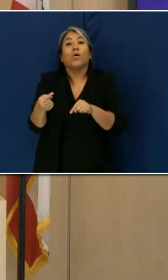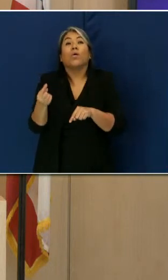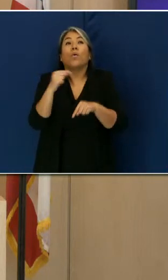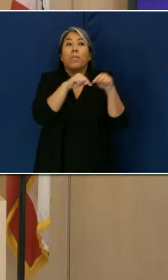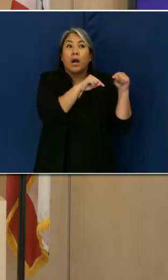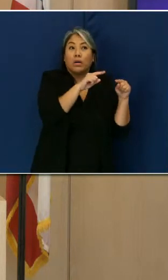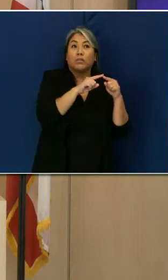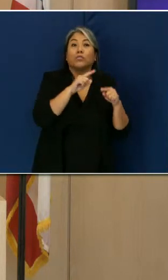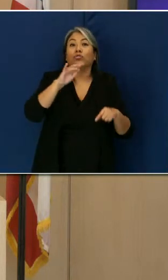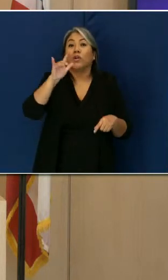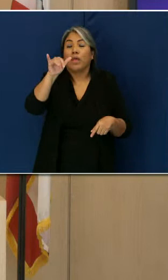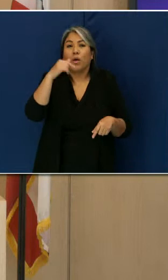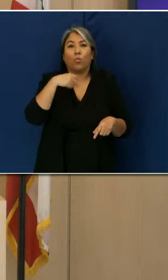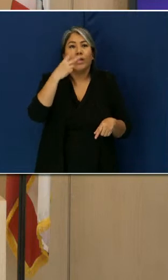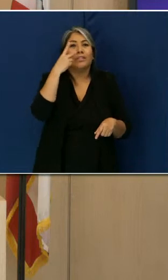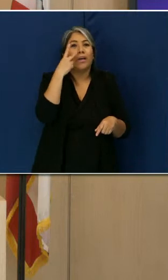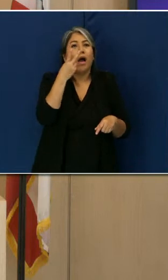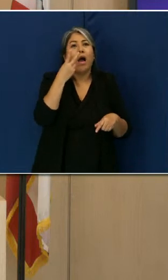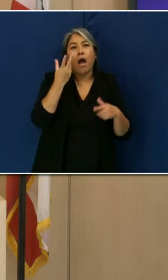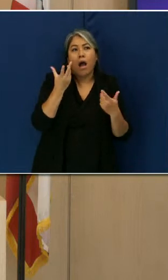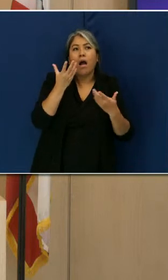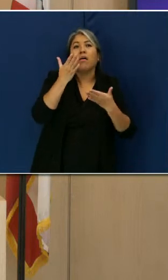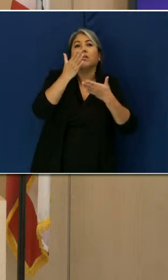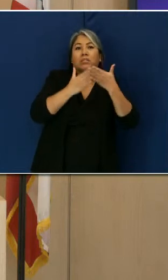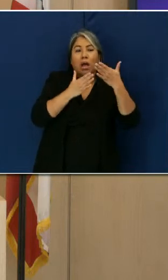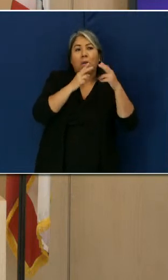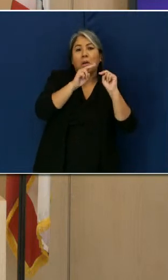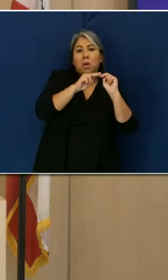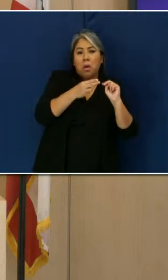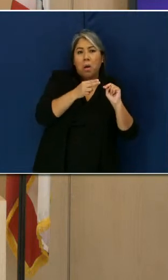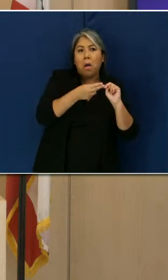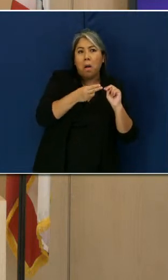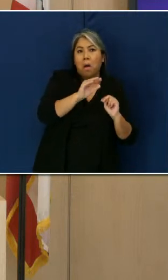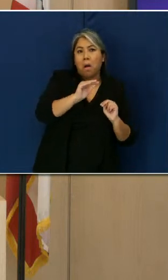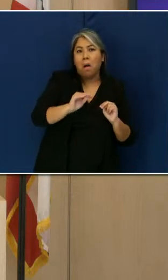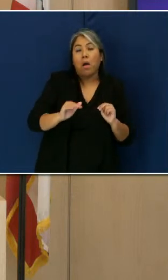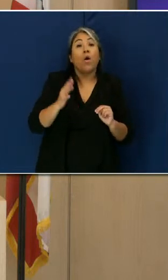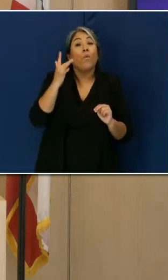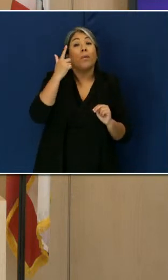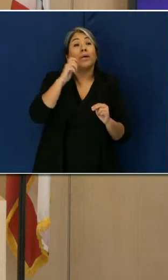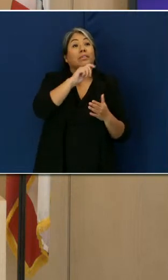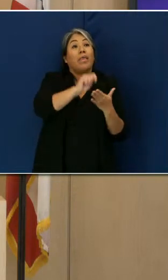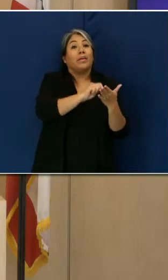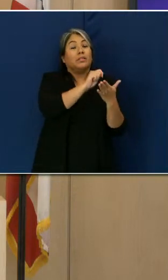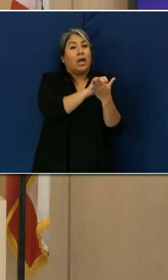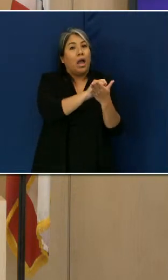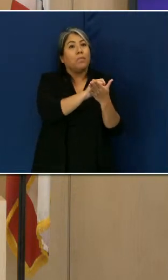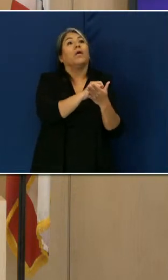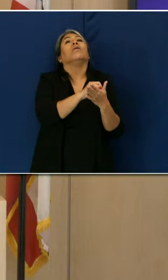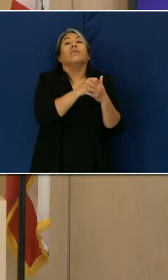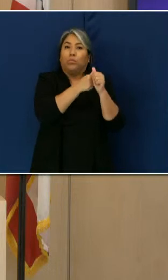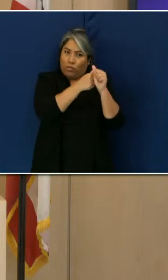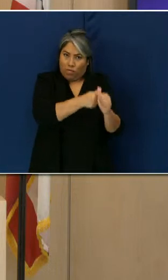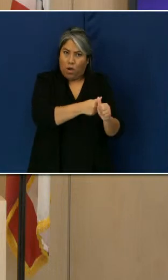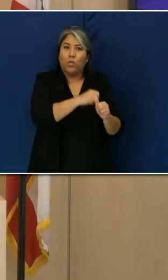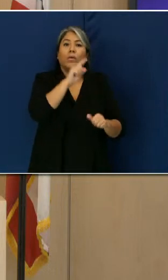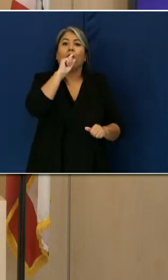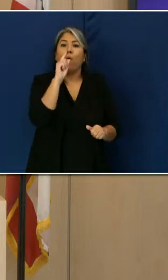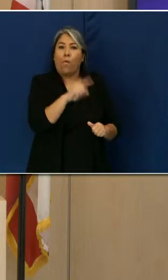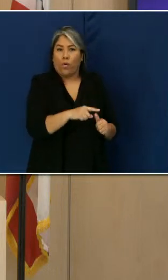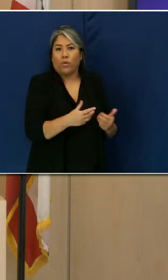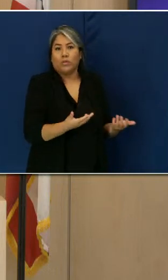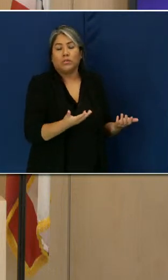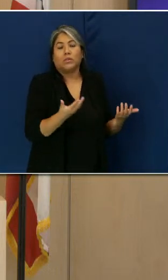saw a precipitous decrease in the number of cases because people at that time were adhering to the health officer's